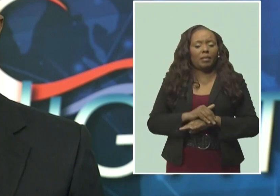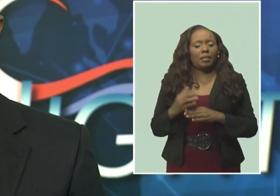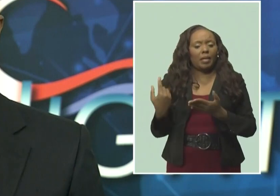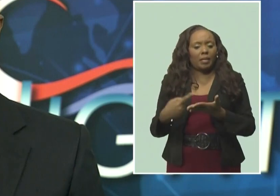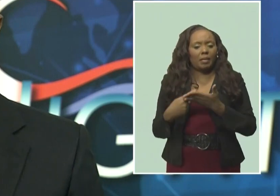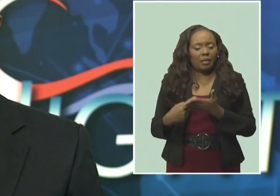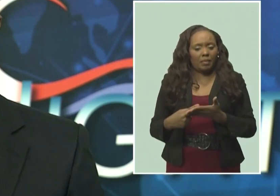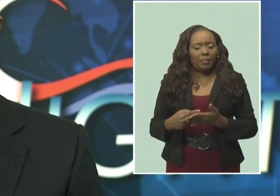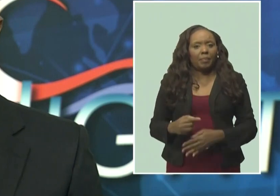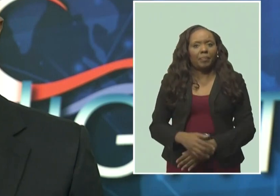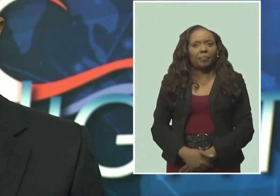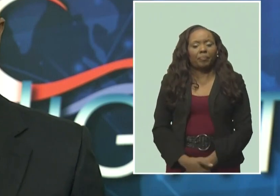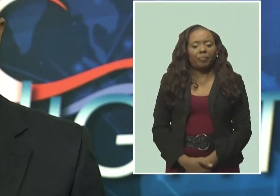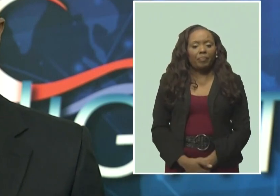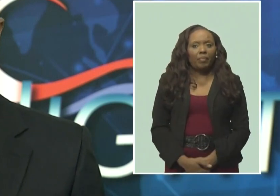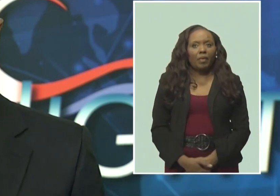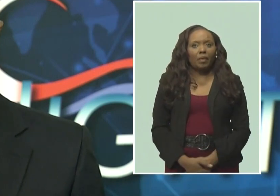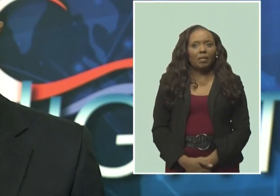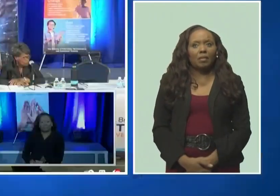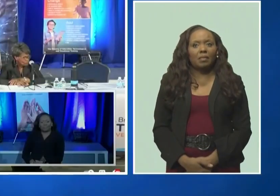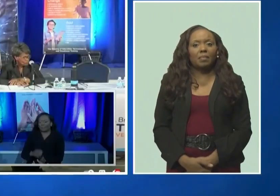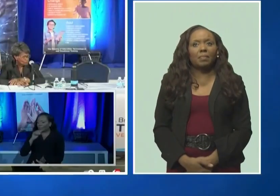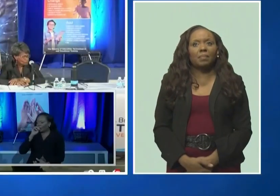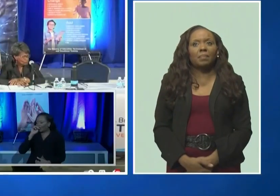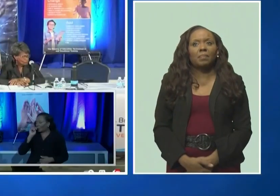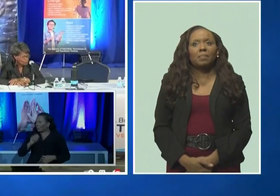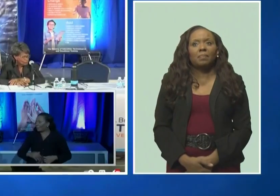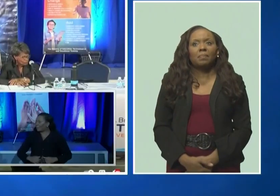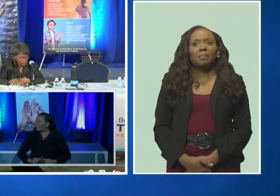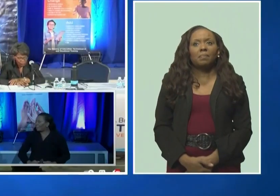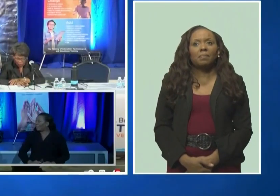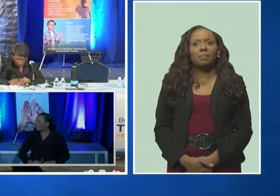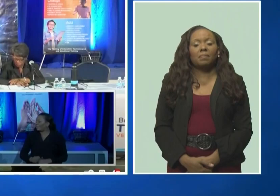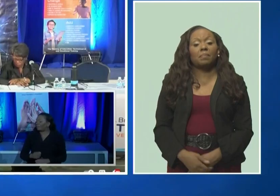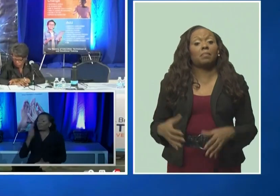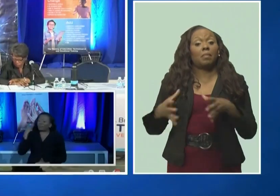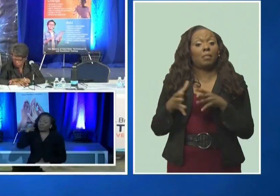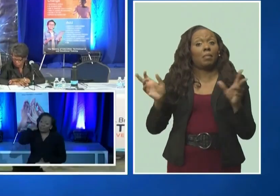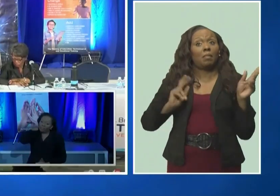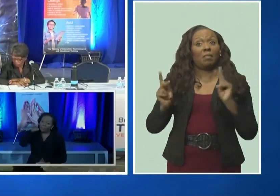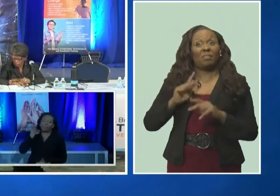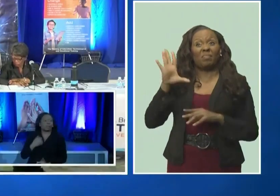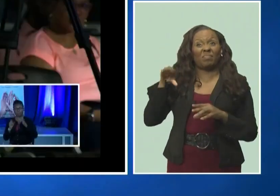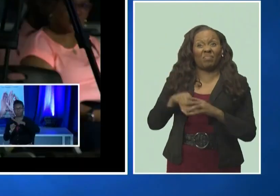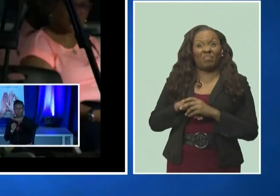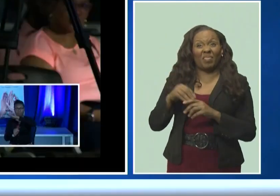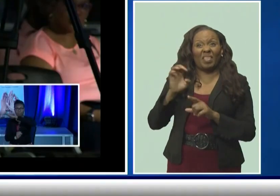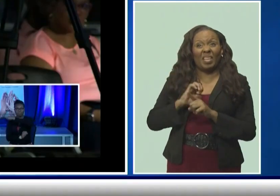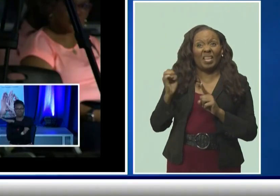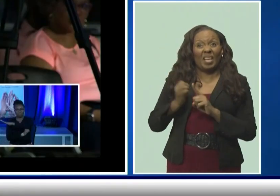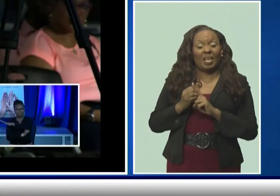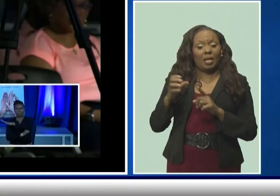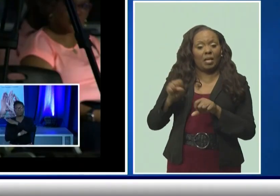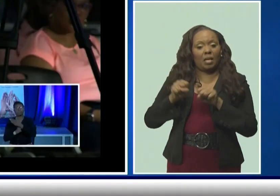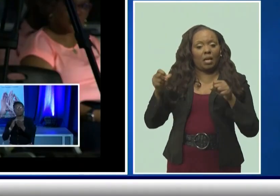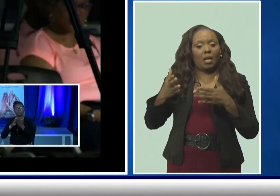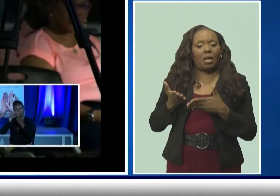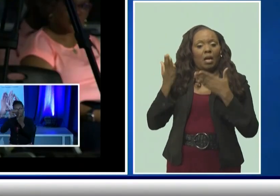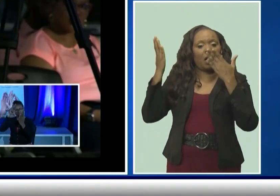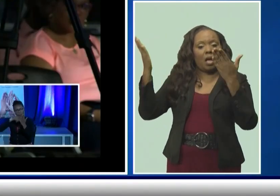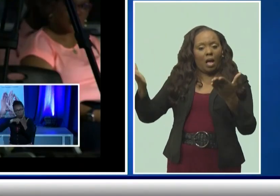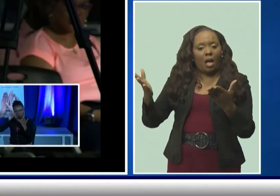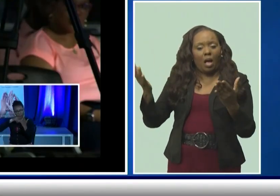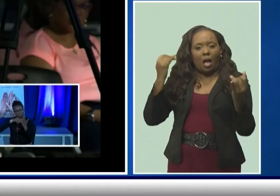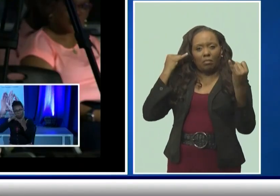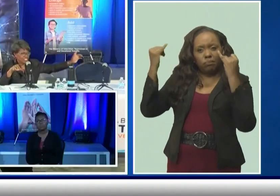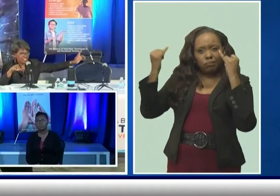public consultation. Several stakeholders in the education system presented their views on the proposed Education